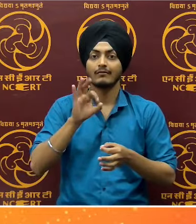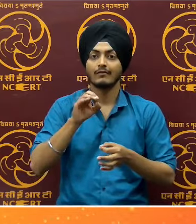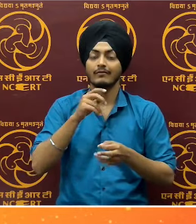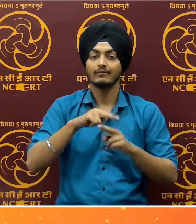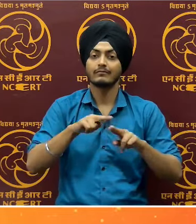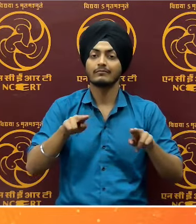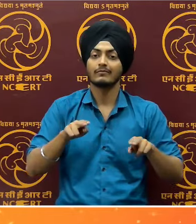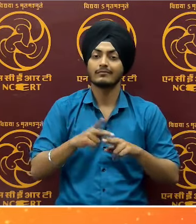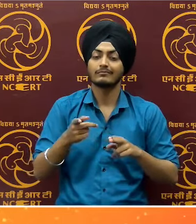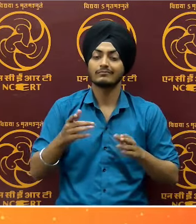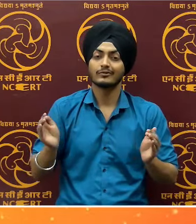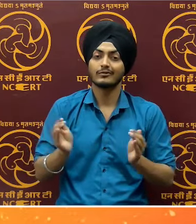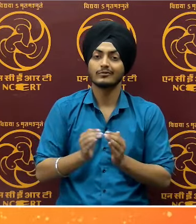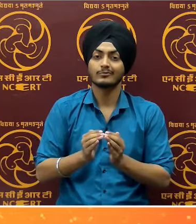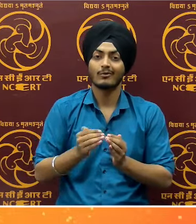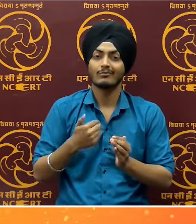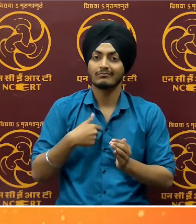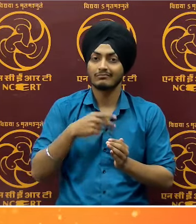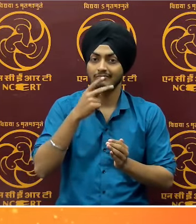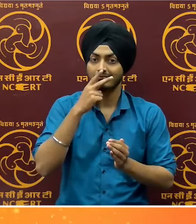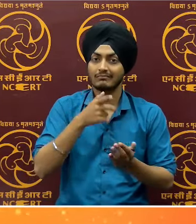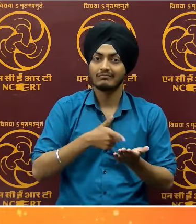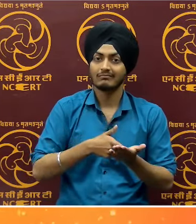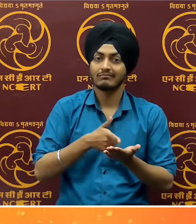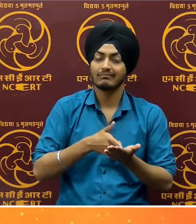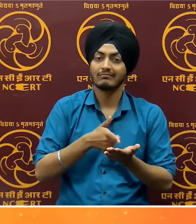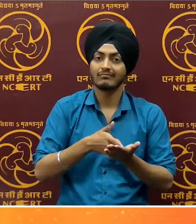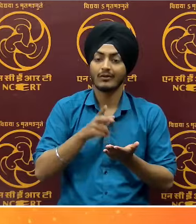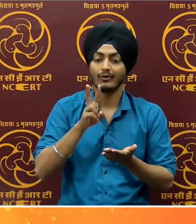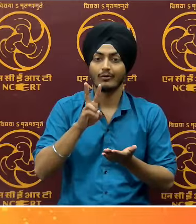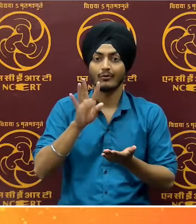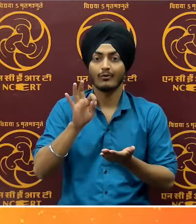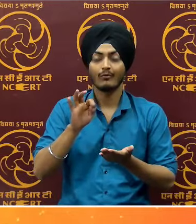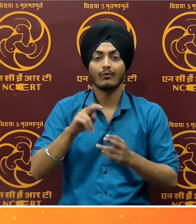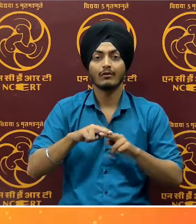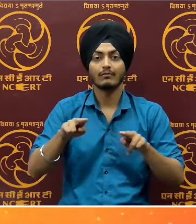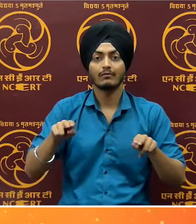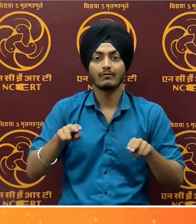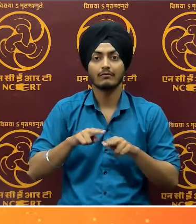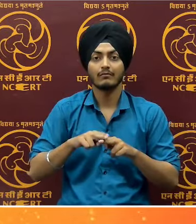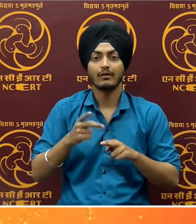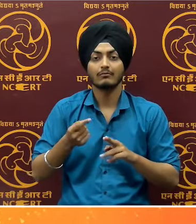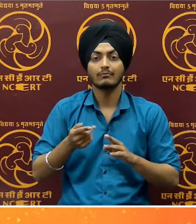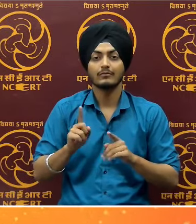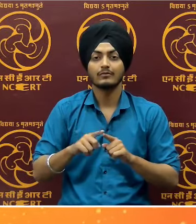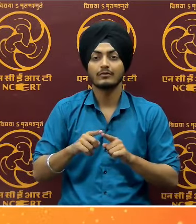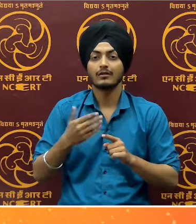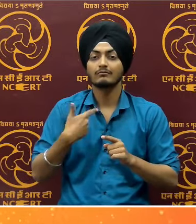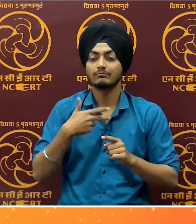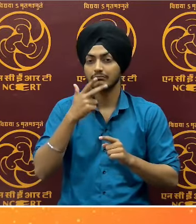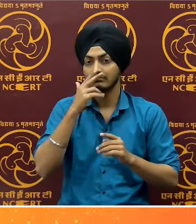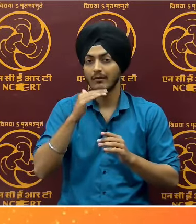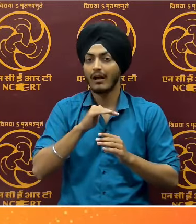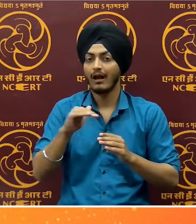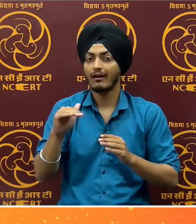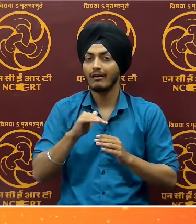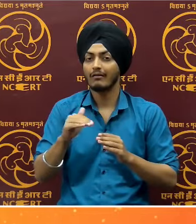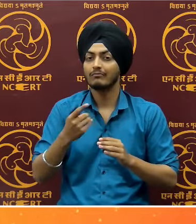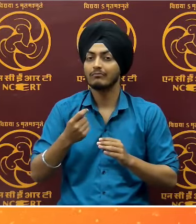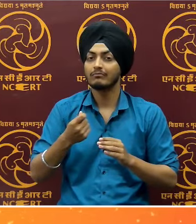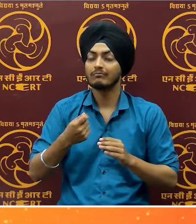families are very small scale farmers, and 240 families are slightly middle size